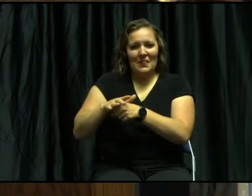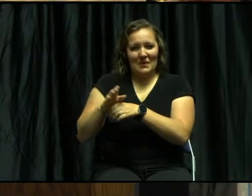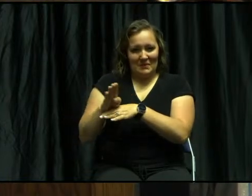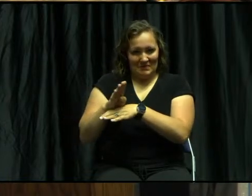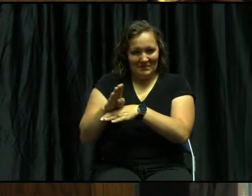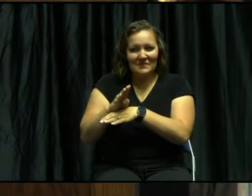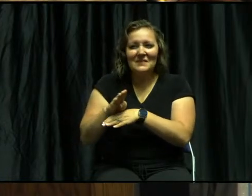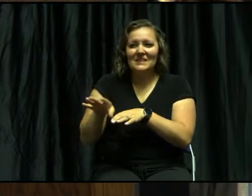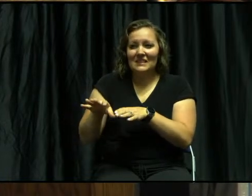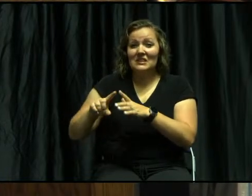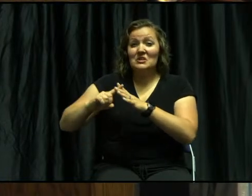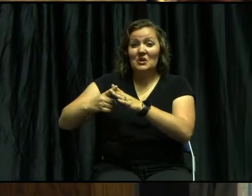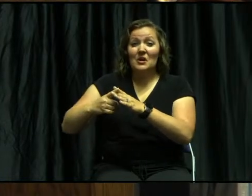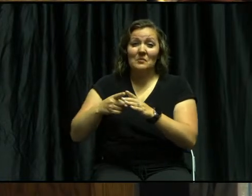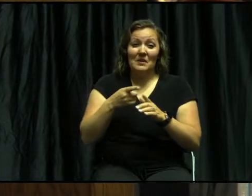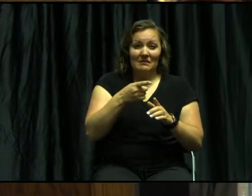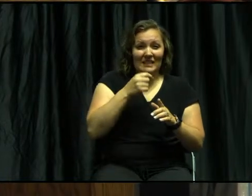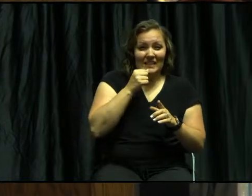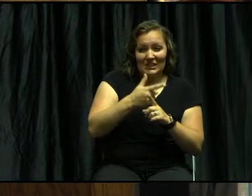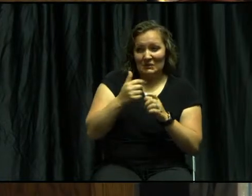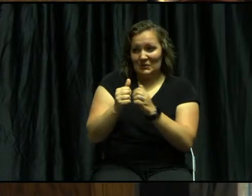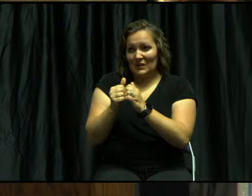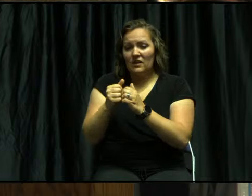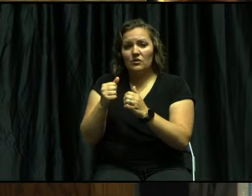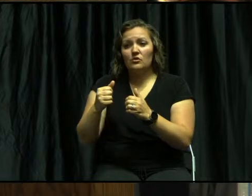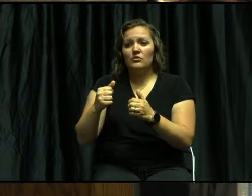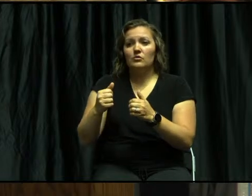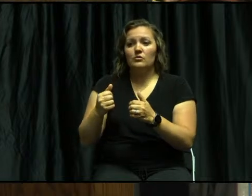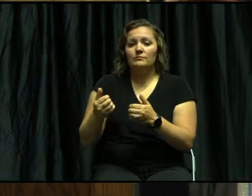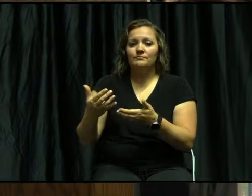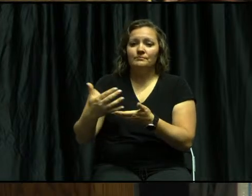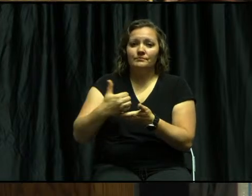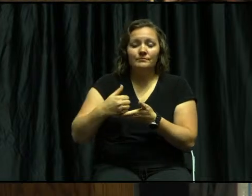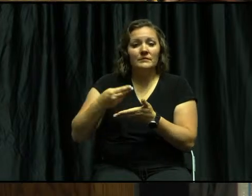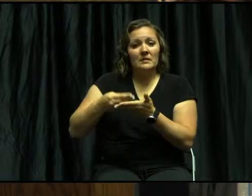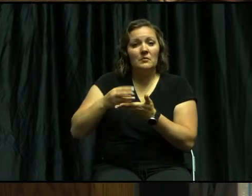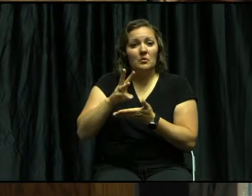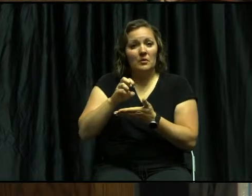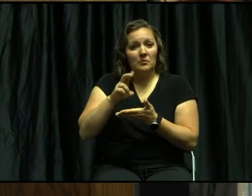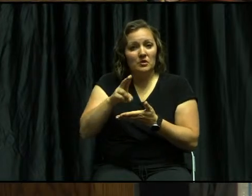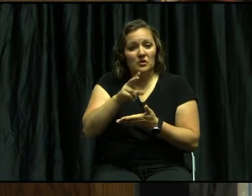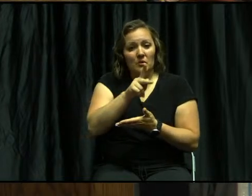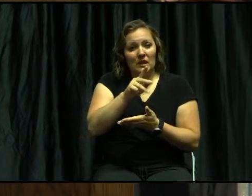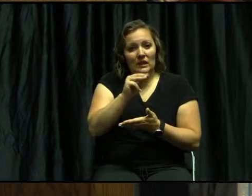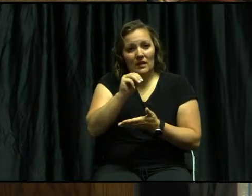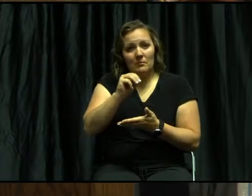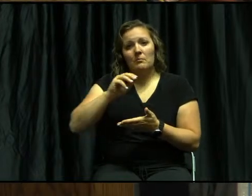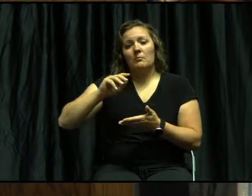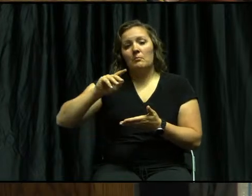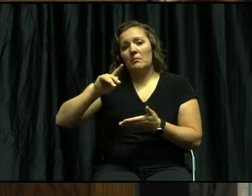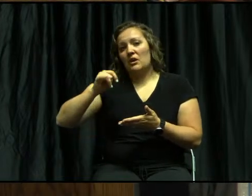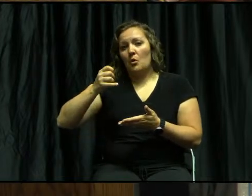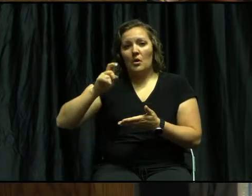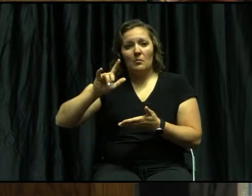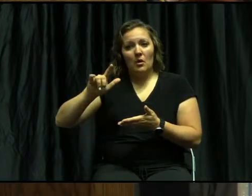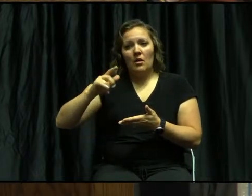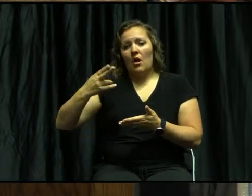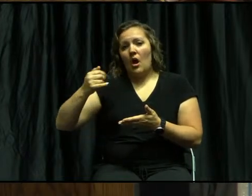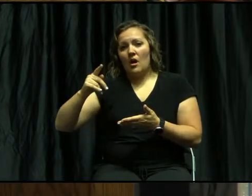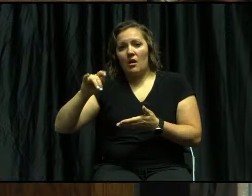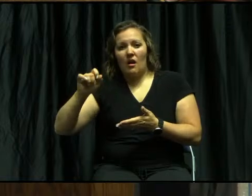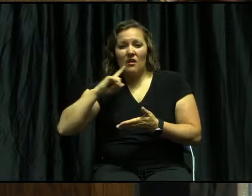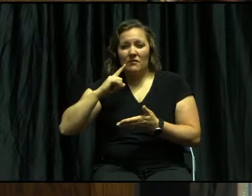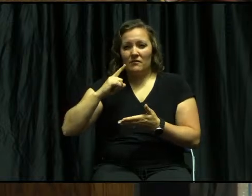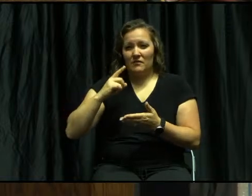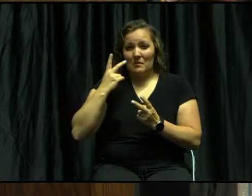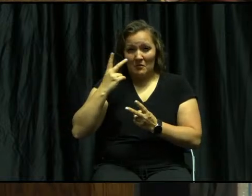by her and her sister to raise money for the Weber State University Kim McCorkle Harbarth Memorial Scholarship.